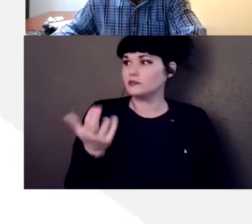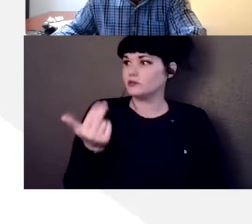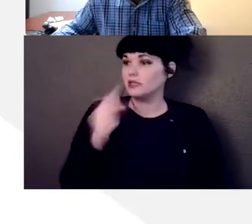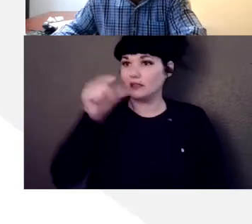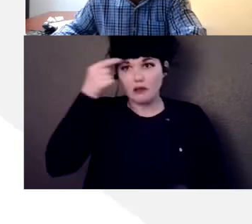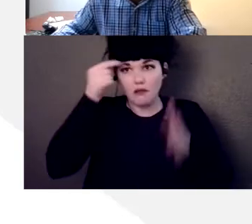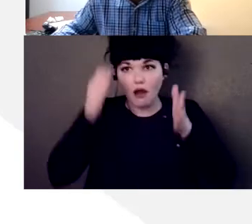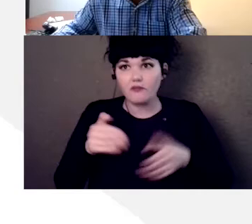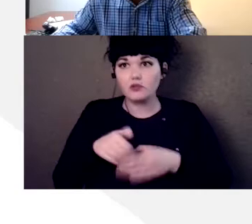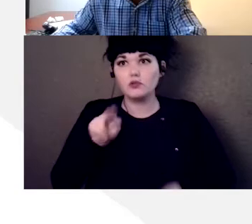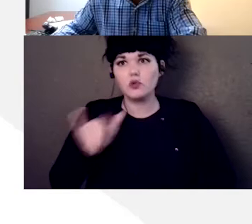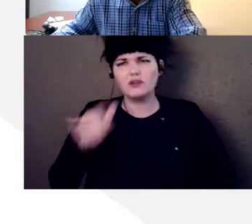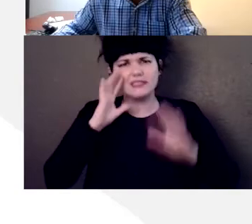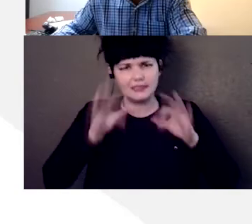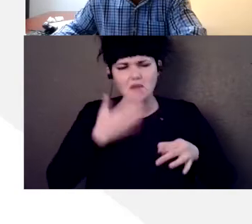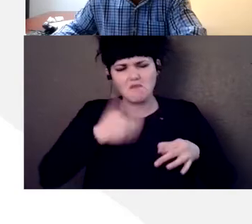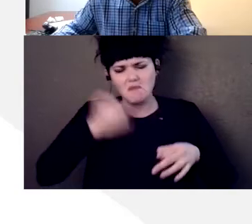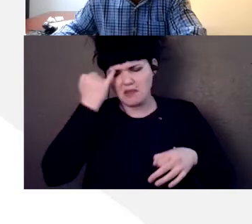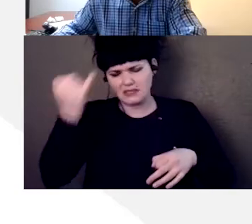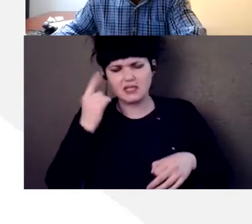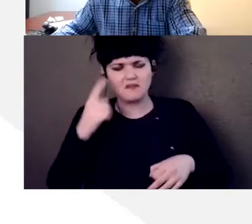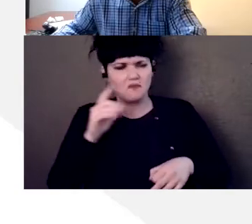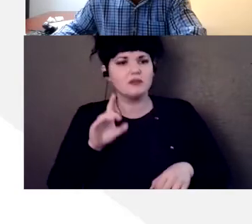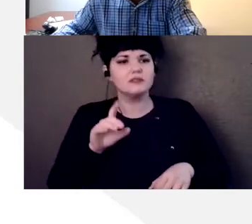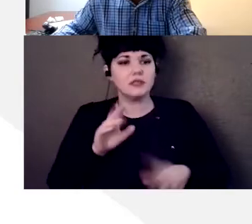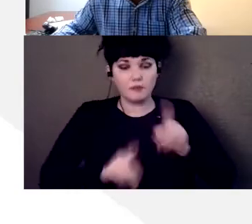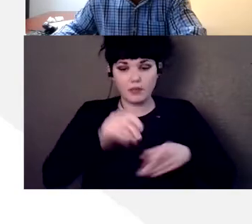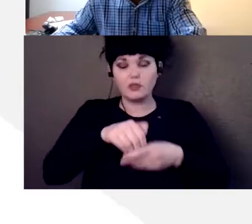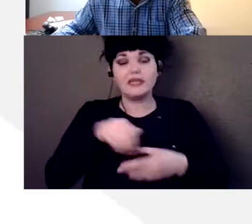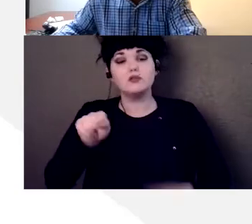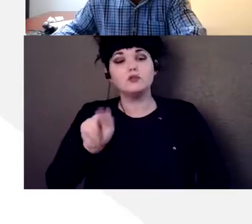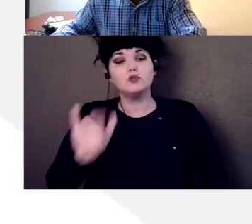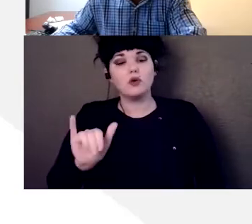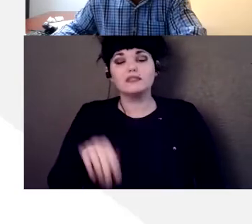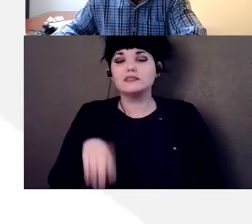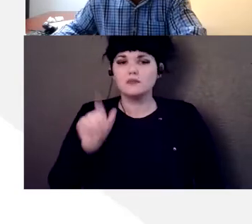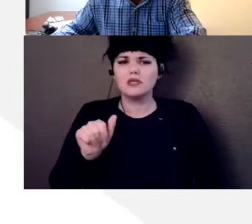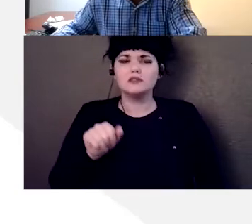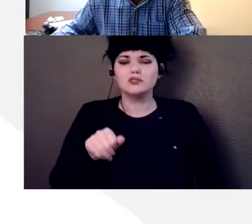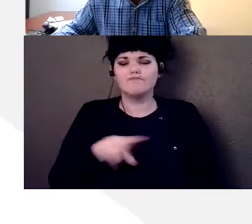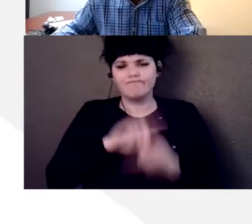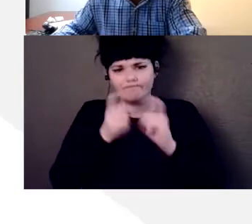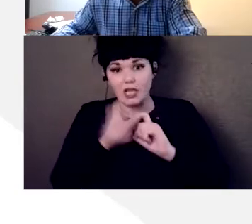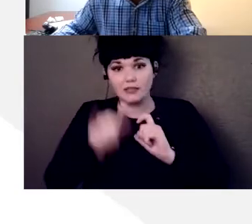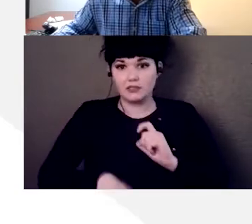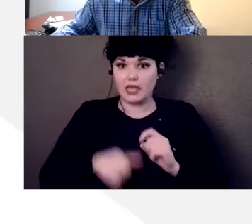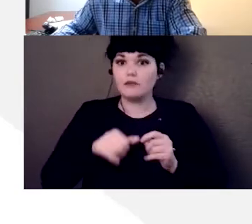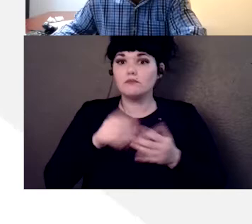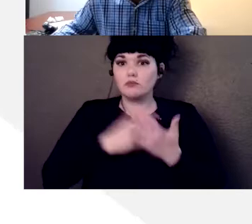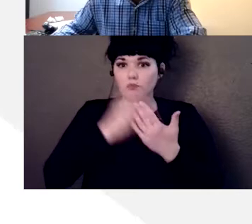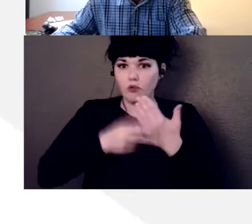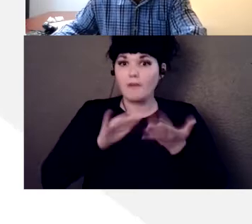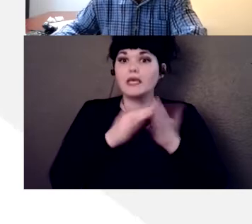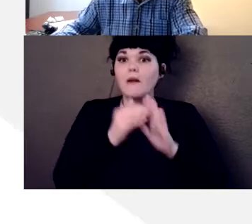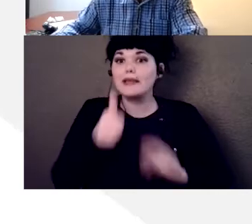would be in the best interest of New Yorkers with disabilities to redesignate the P&A and CAP program to a nonprofit. There